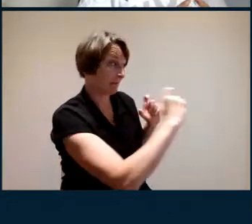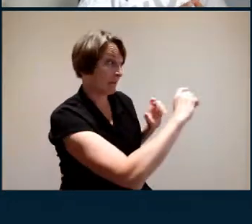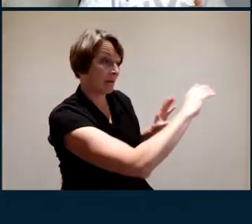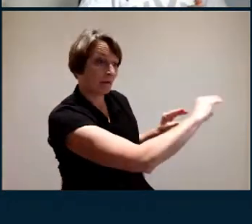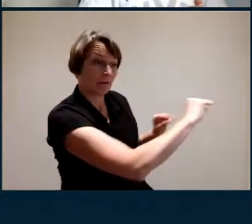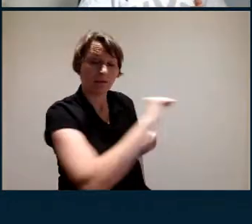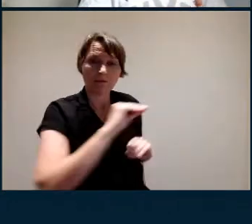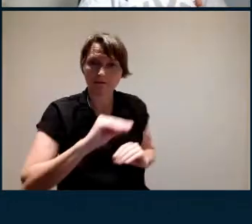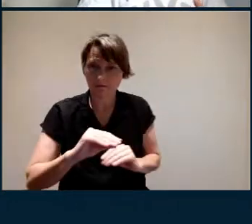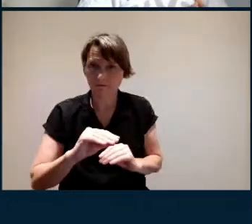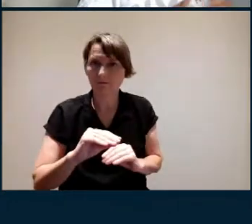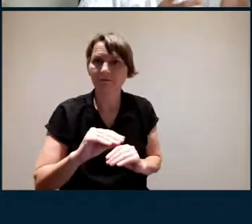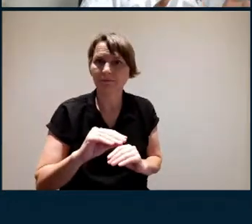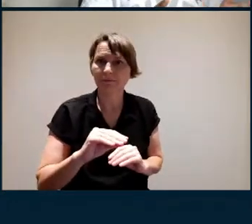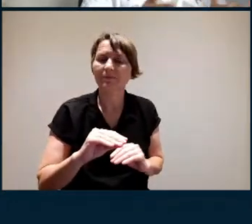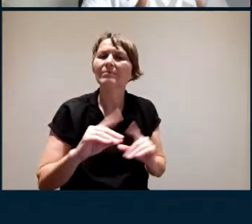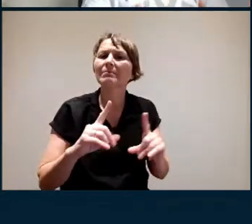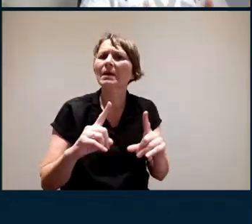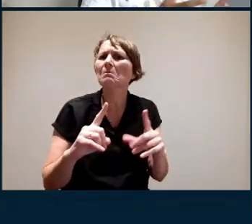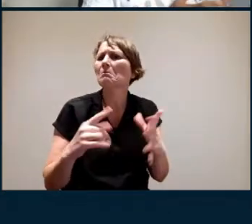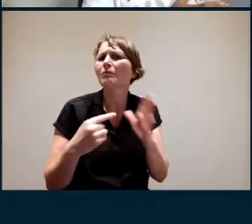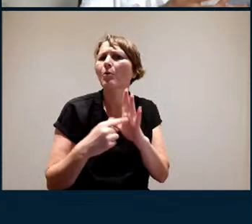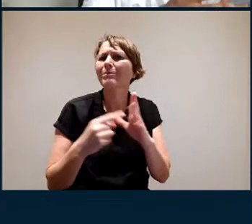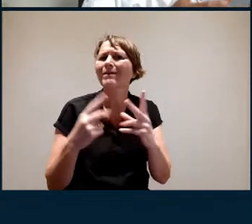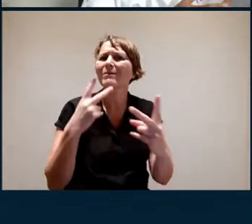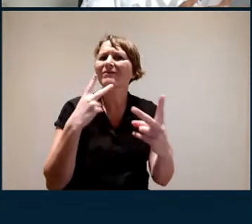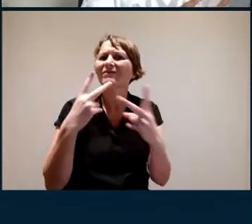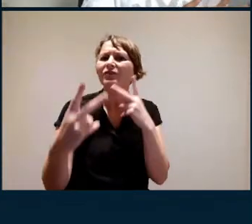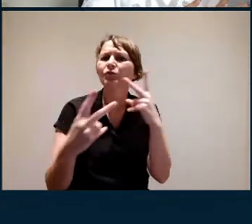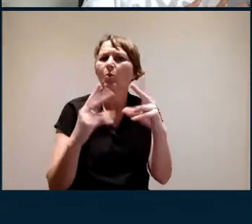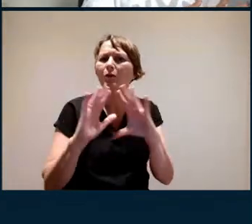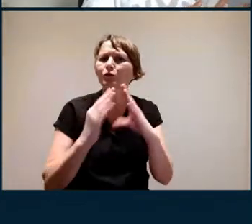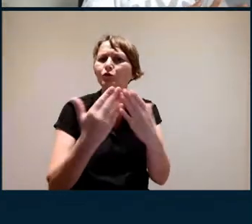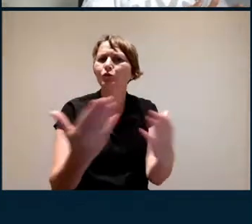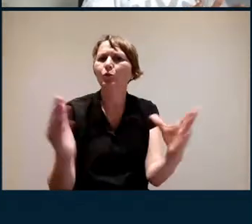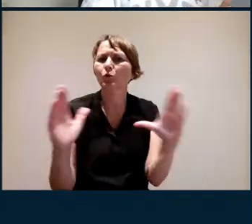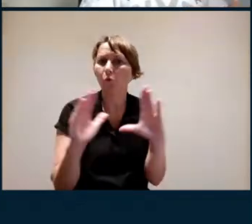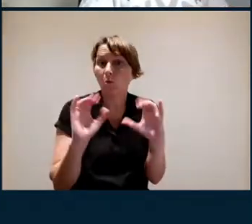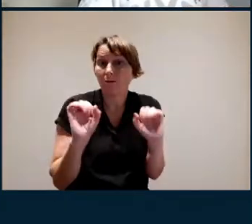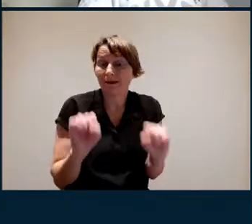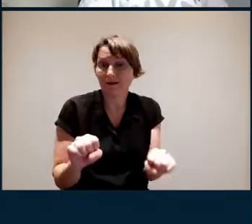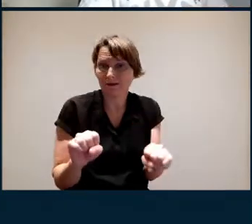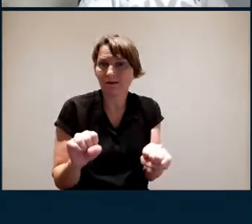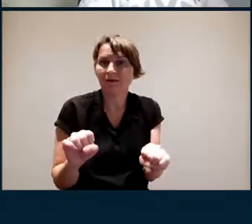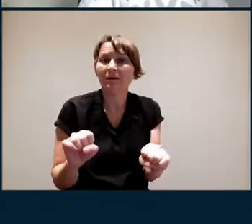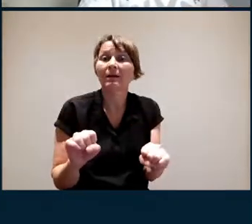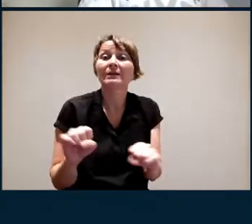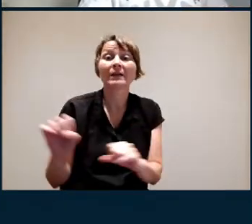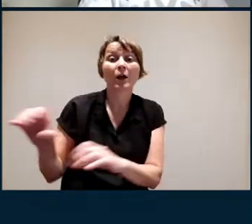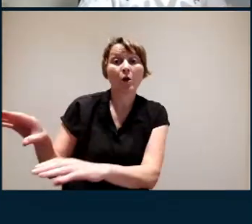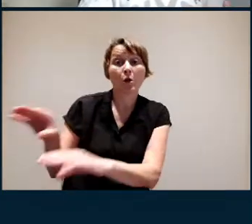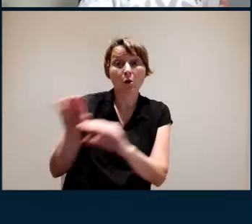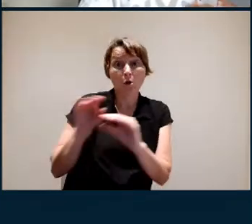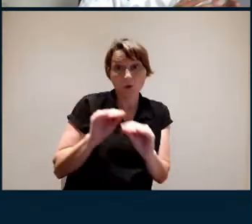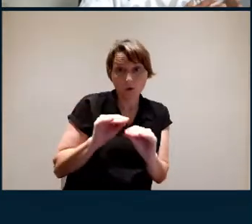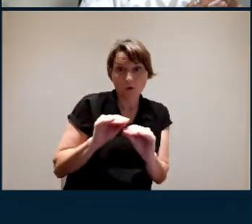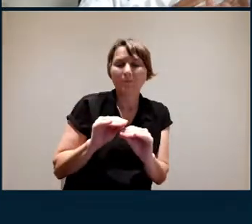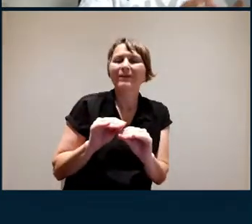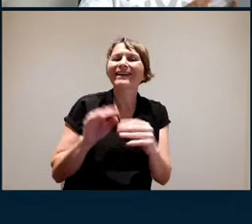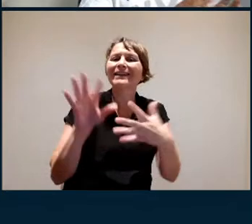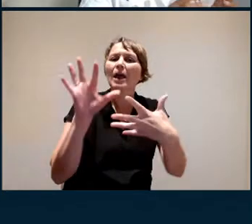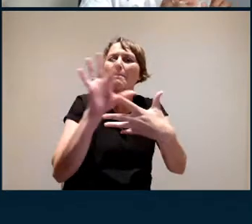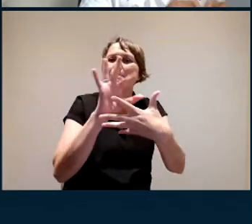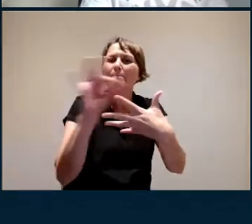it in Visual Studio. You can extract the definition from Visual Studio, and you can create parameters out of it